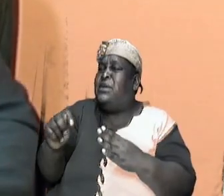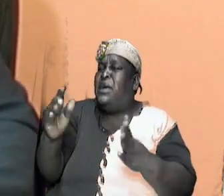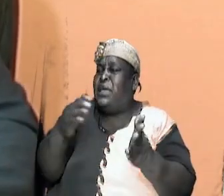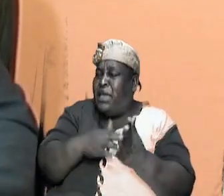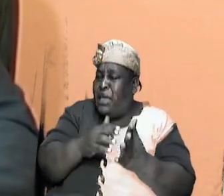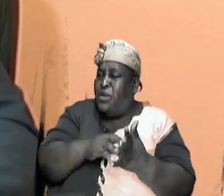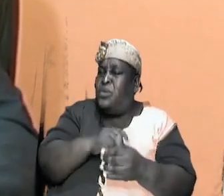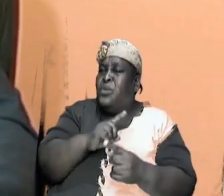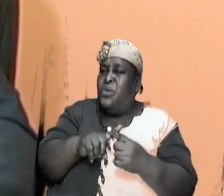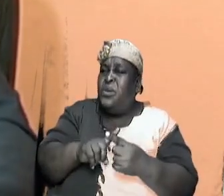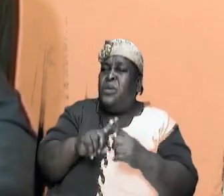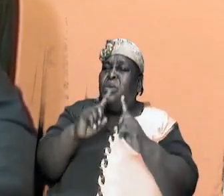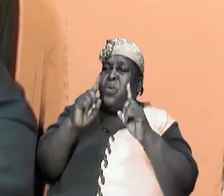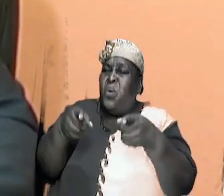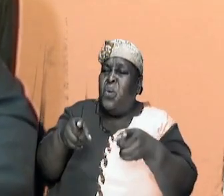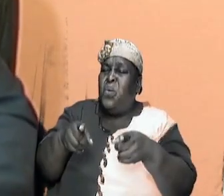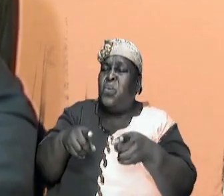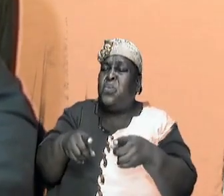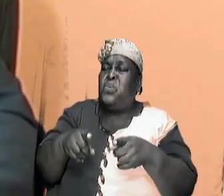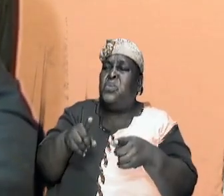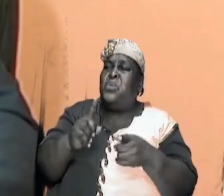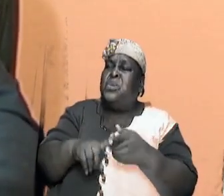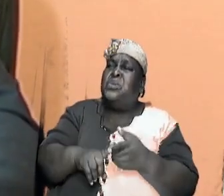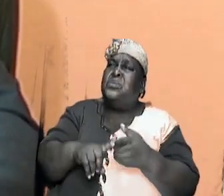to Samaria,